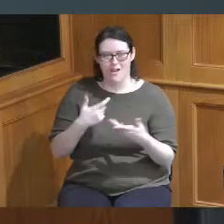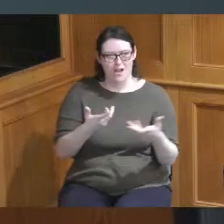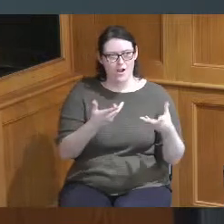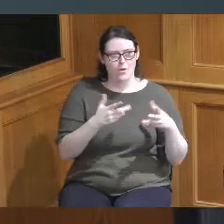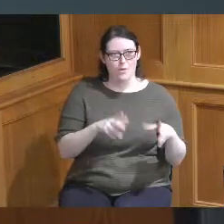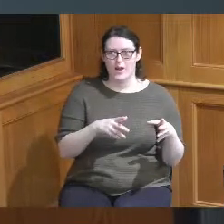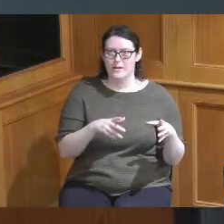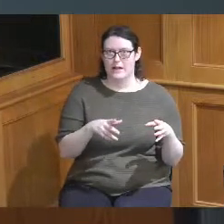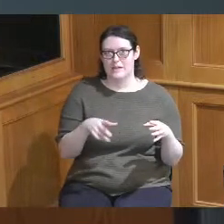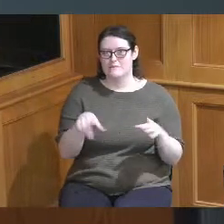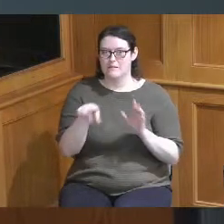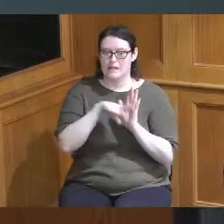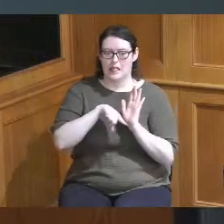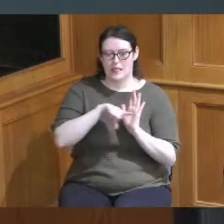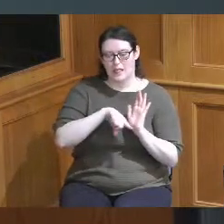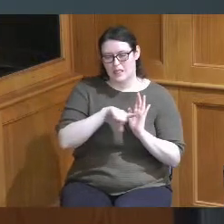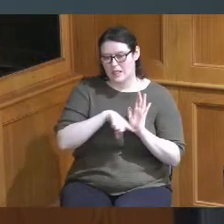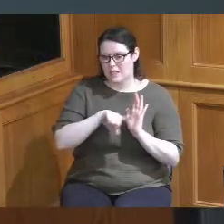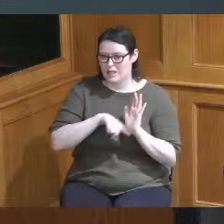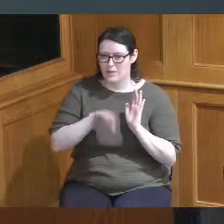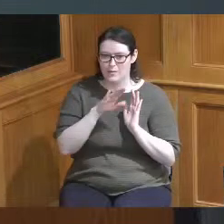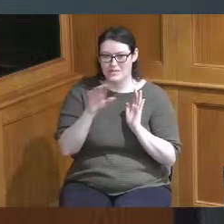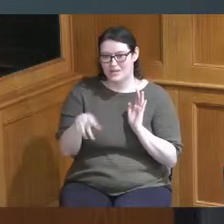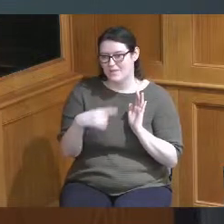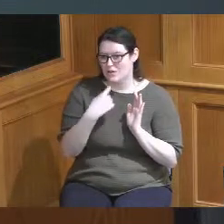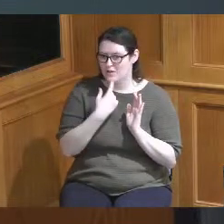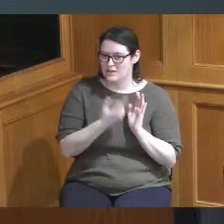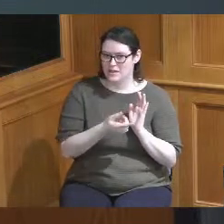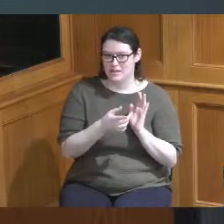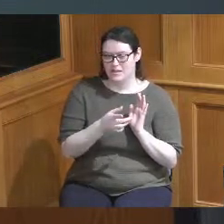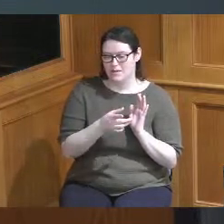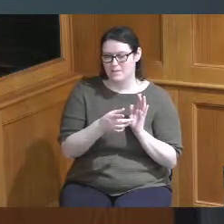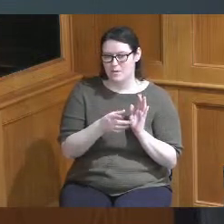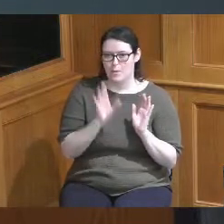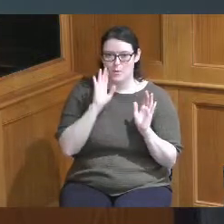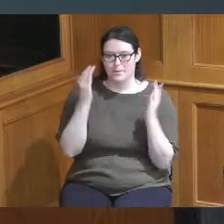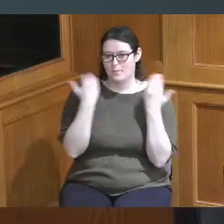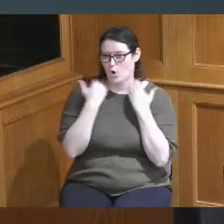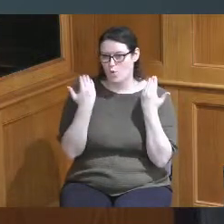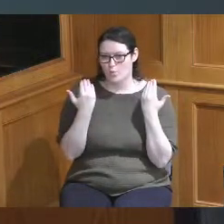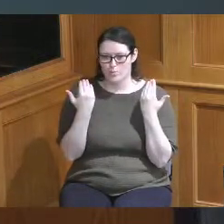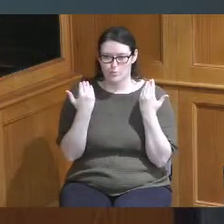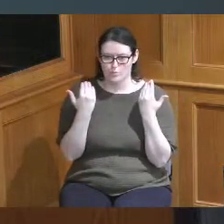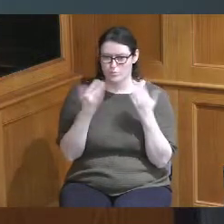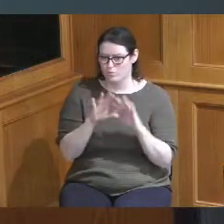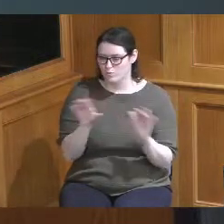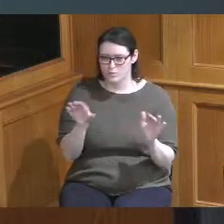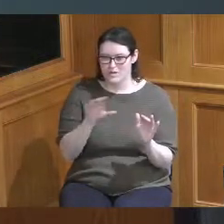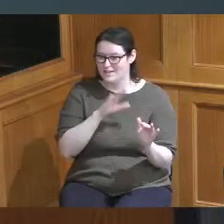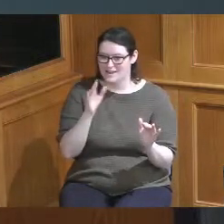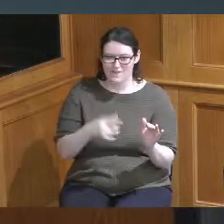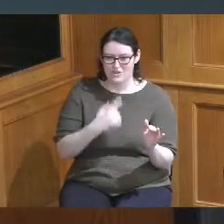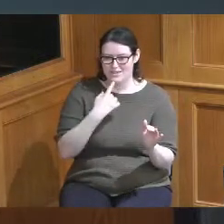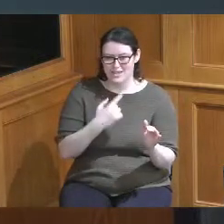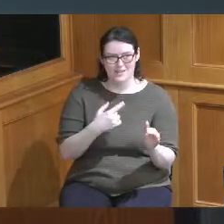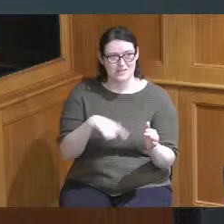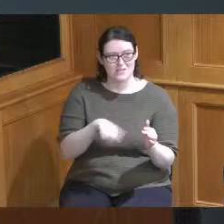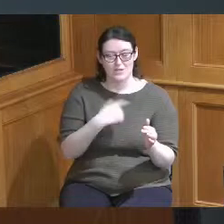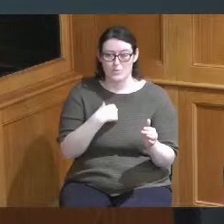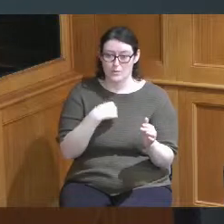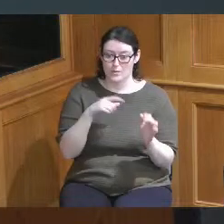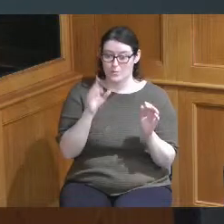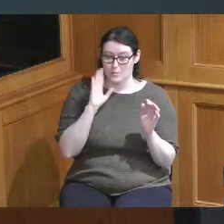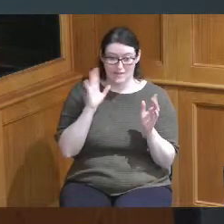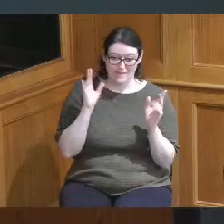gloom and doom that, oh my God, we never tell them we're going to be broke. We never say in this lease, we say we got to find it. We got to